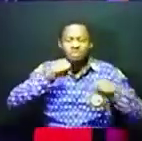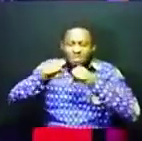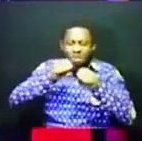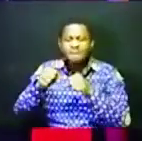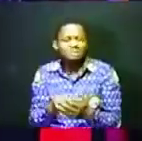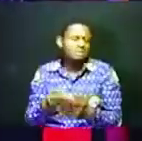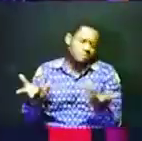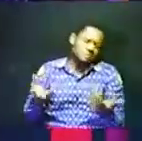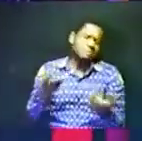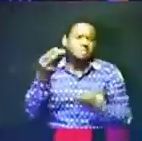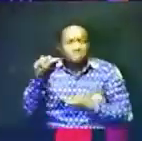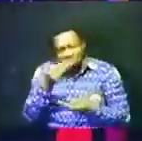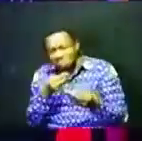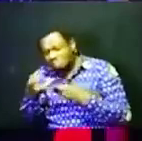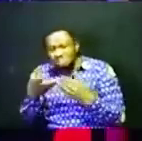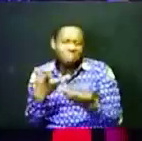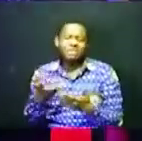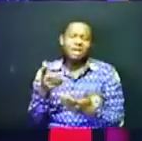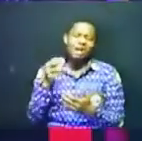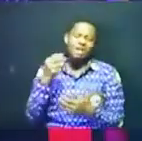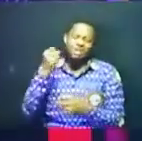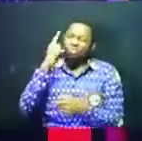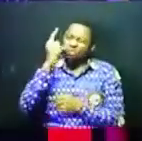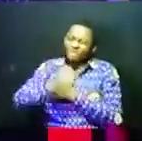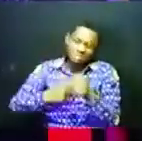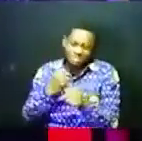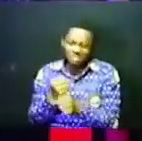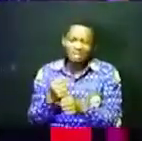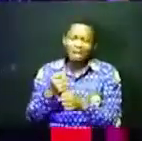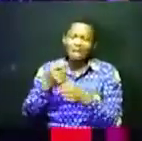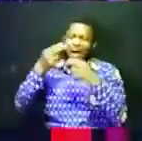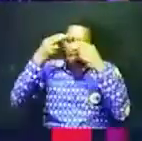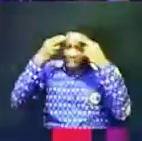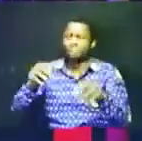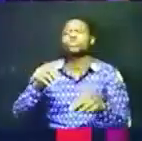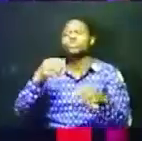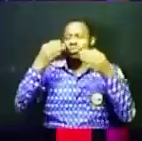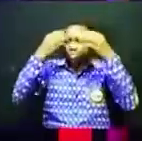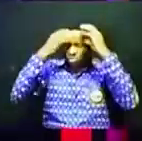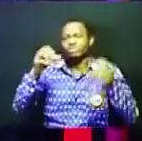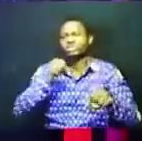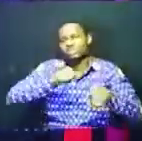not surprised. It had to end the way it ended.